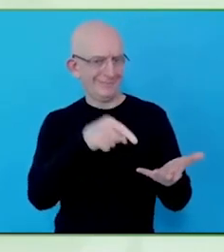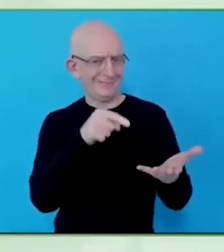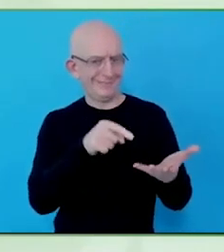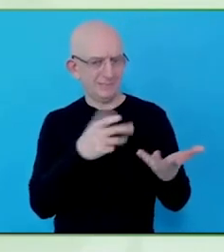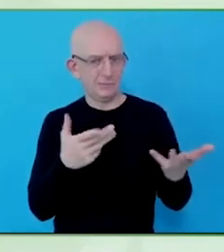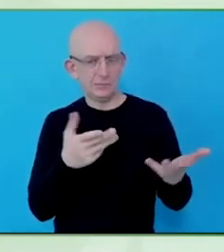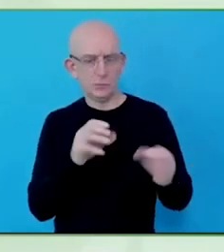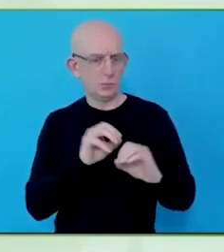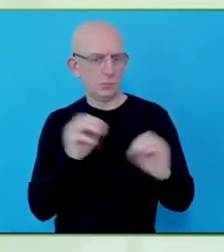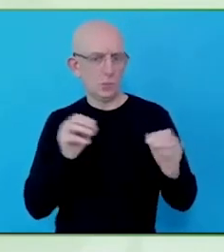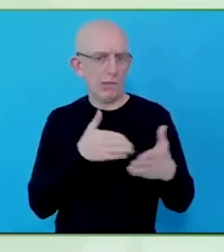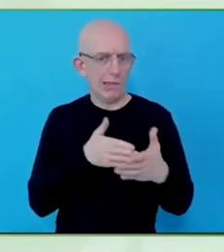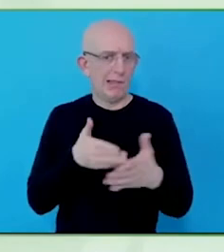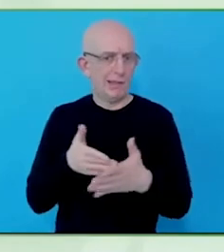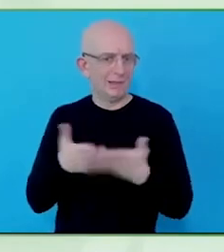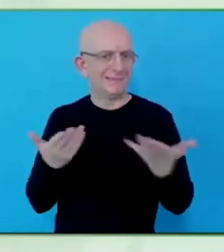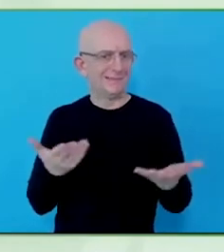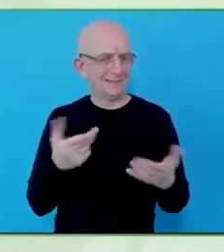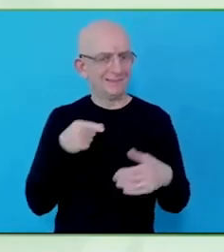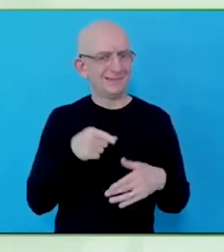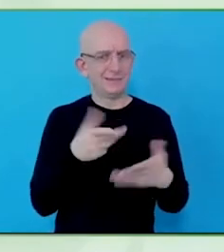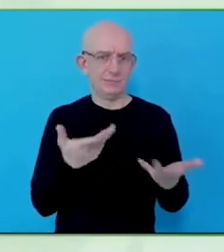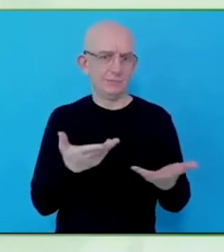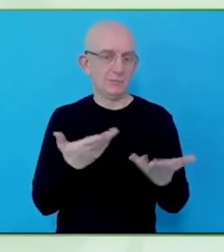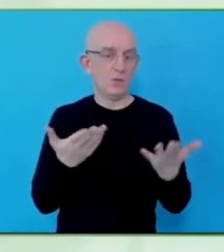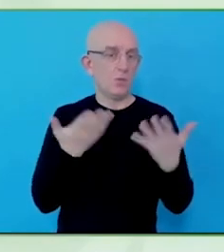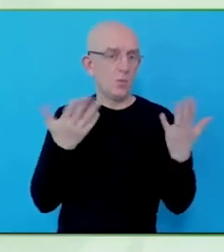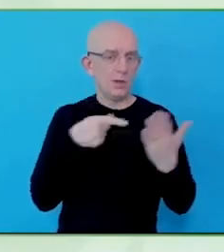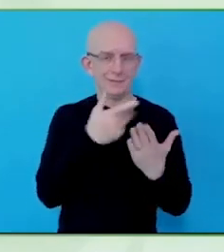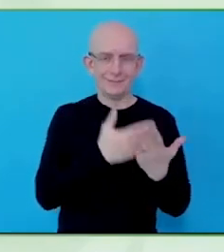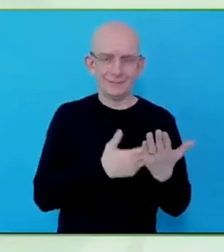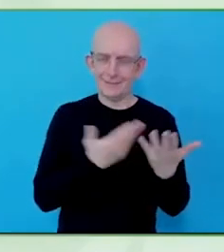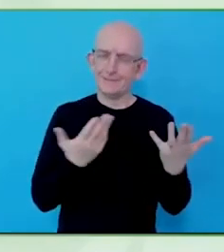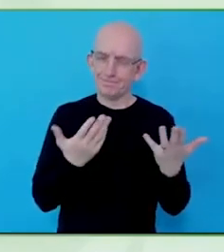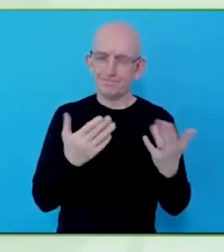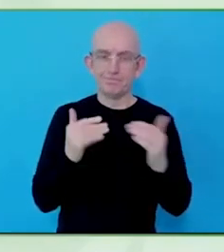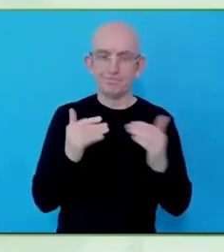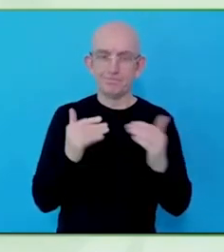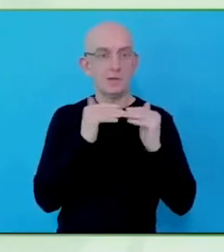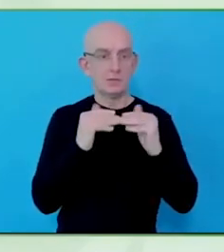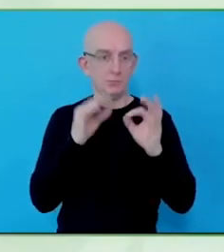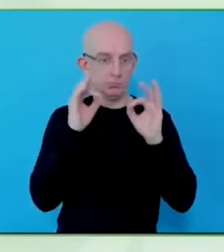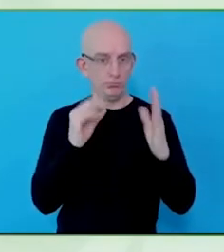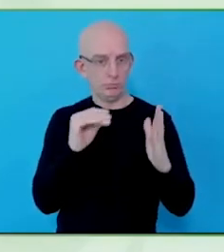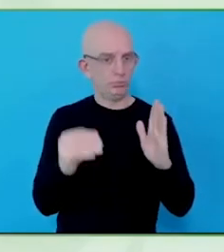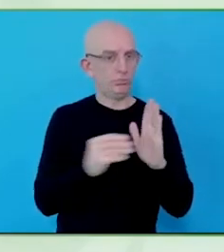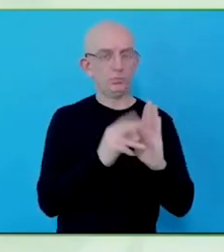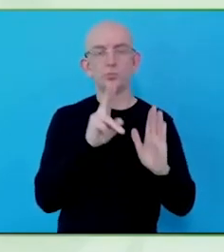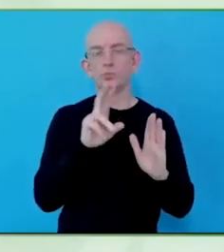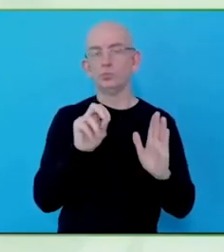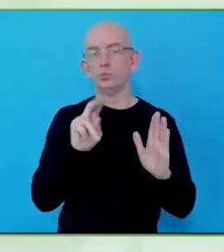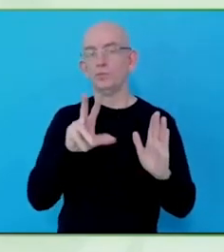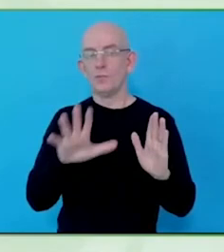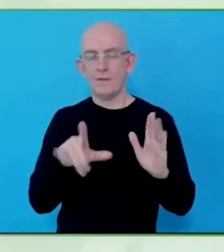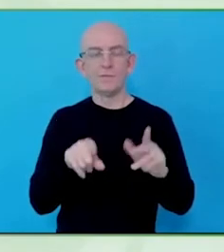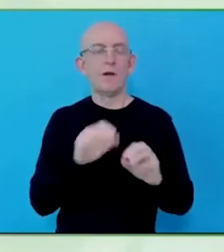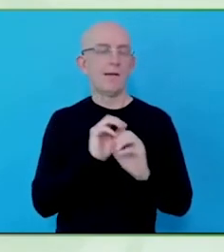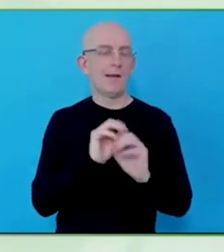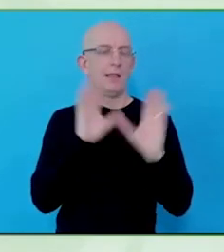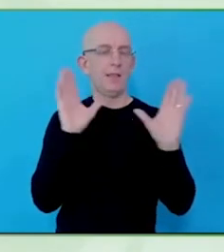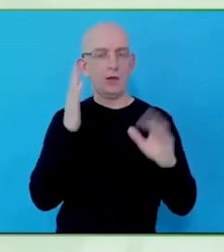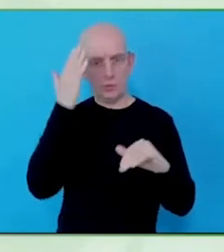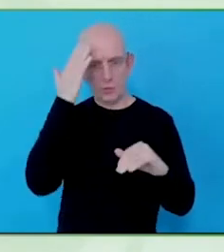is not the case, then there will be some negotiations going on. And so, last question, is this mandatory for all member states, or is